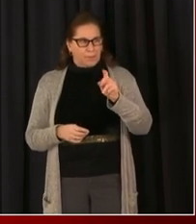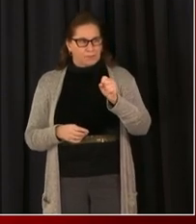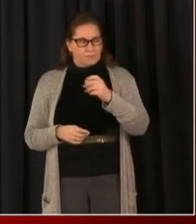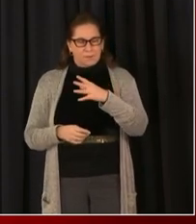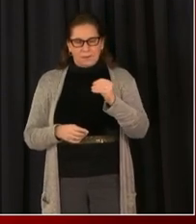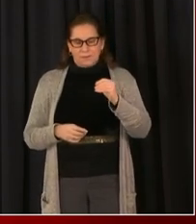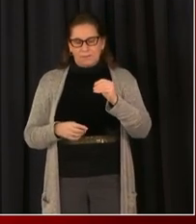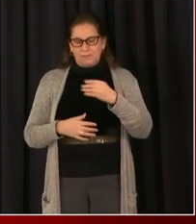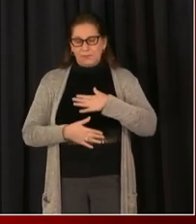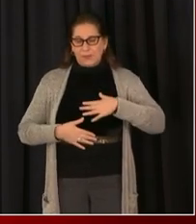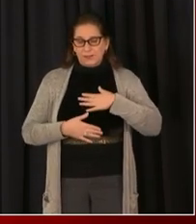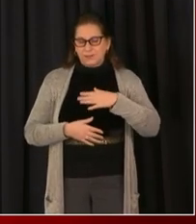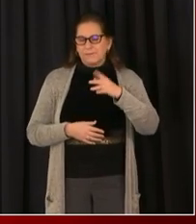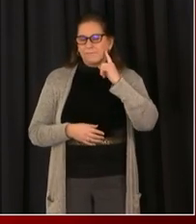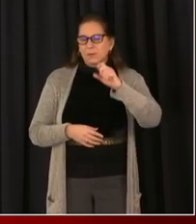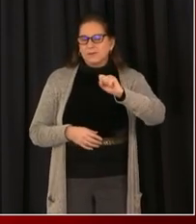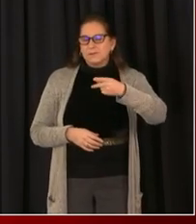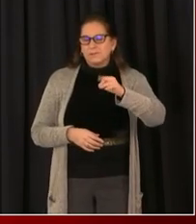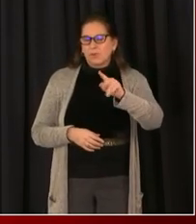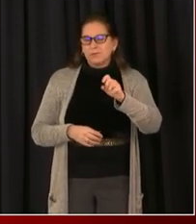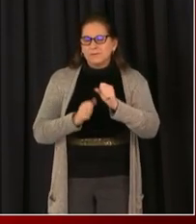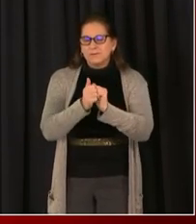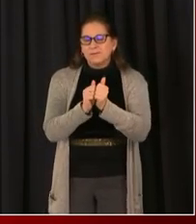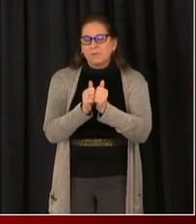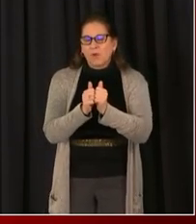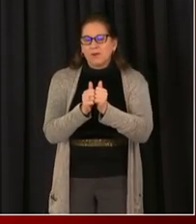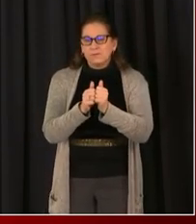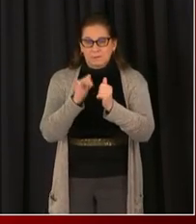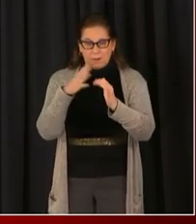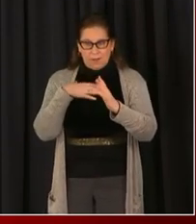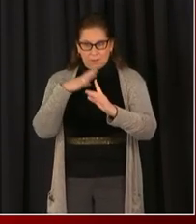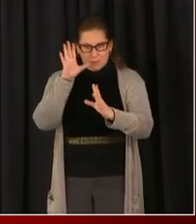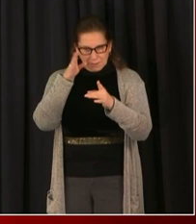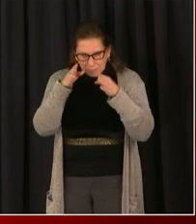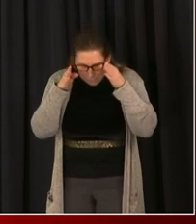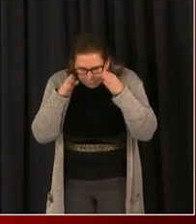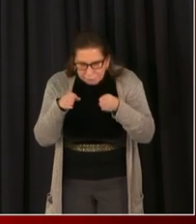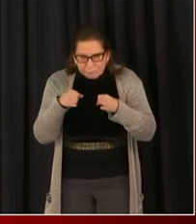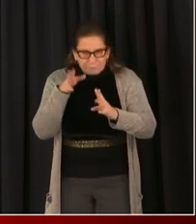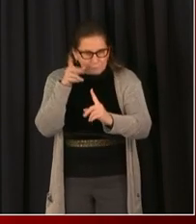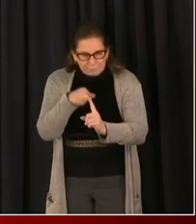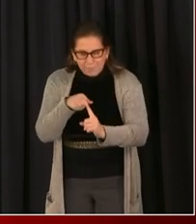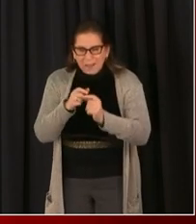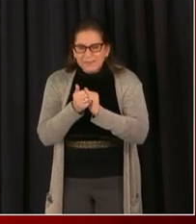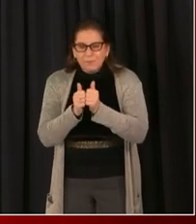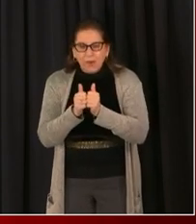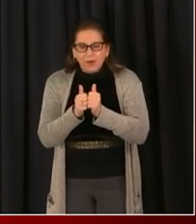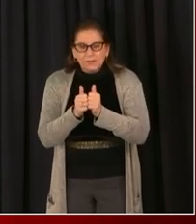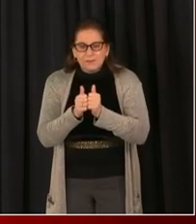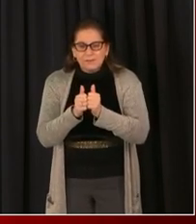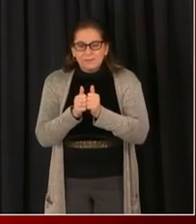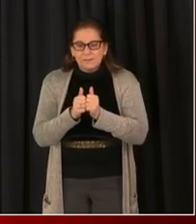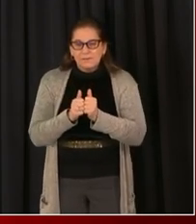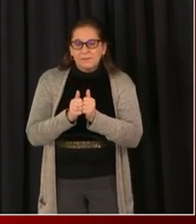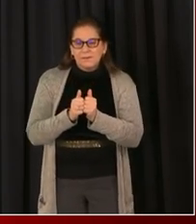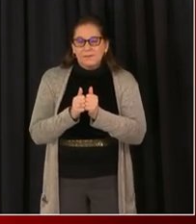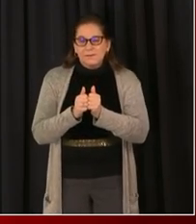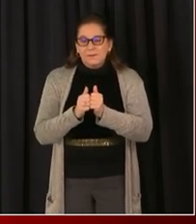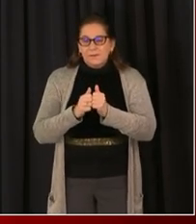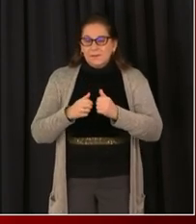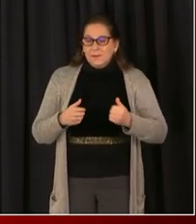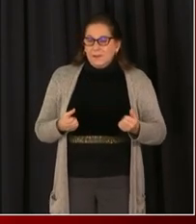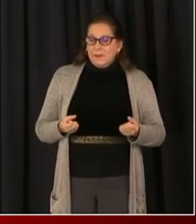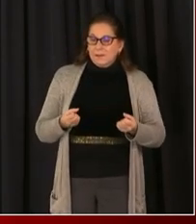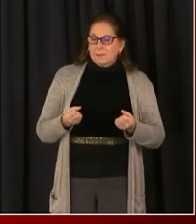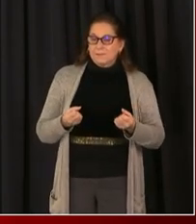about sports and recreation. We lowered the maximum number of people allowed at an indoor gathering